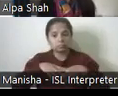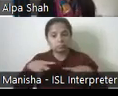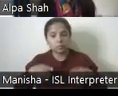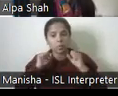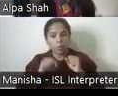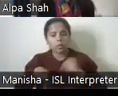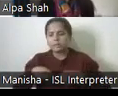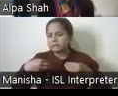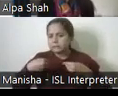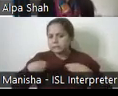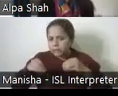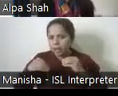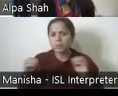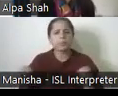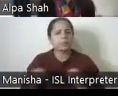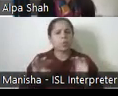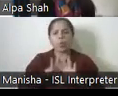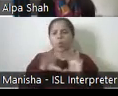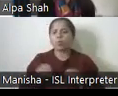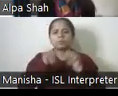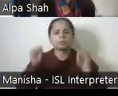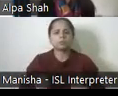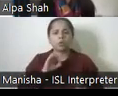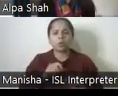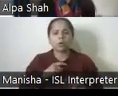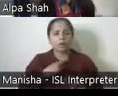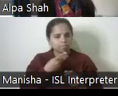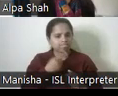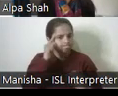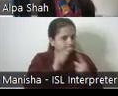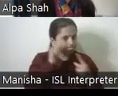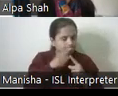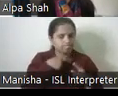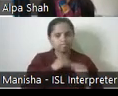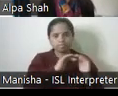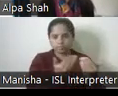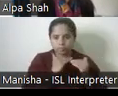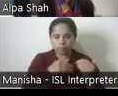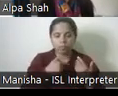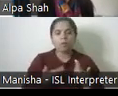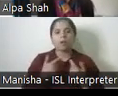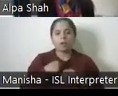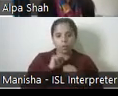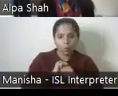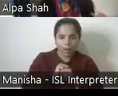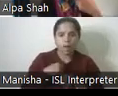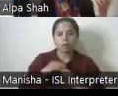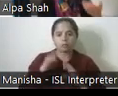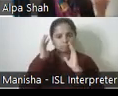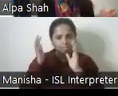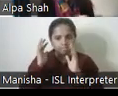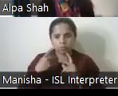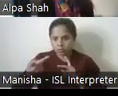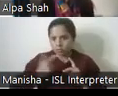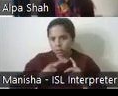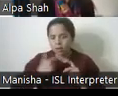non-commoditized. And there's a whole system of mutual aid through non-monetized systems of labor exchange between households, which are